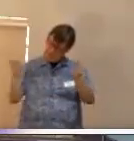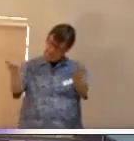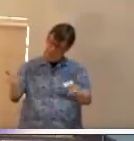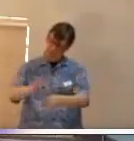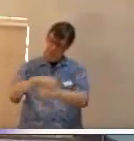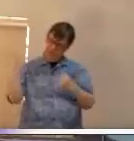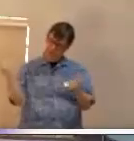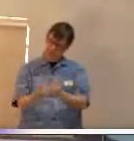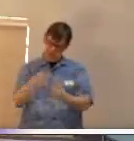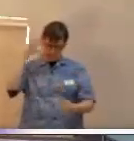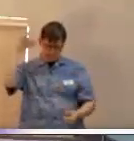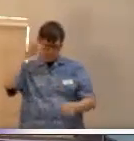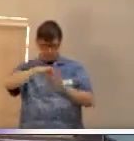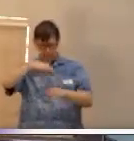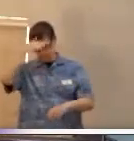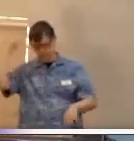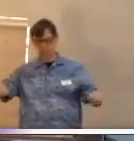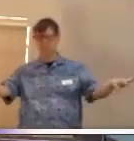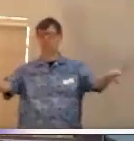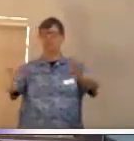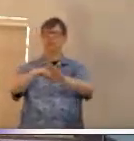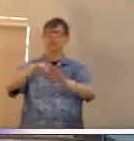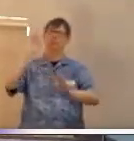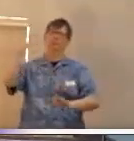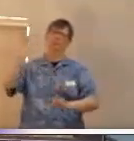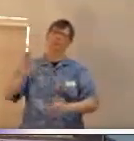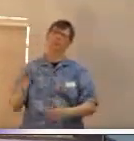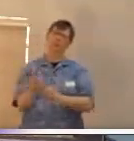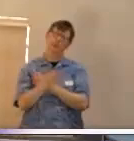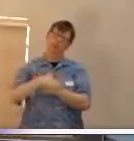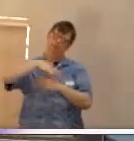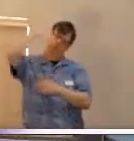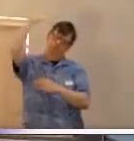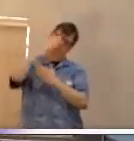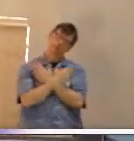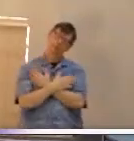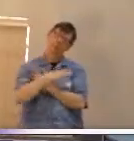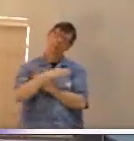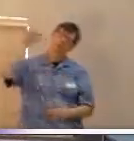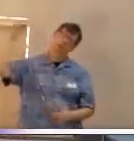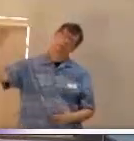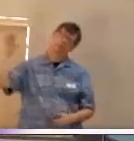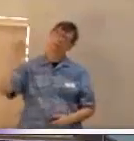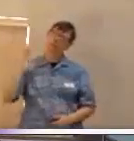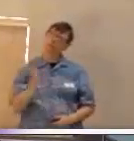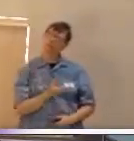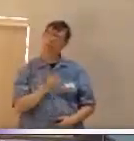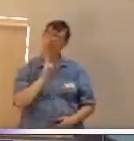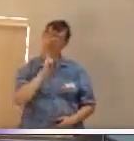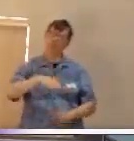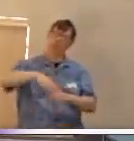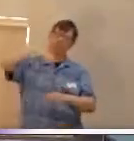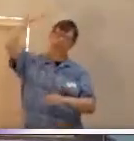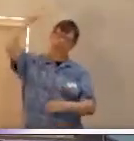to look and then meet that which we see with the most loving grace, because you're meeting it as the